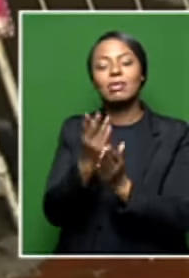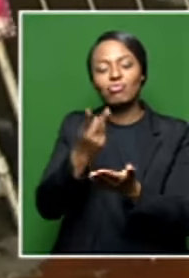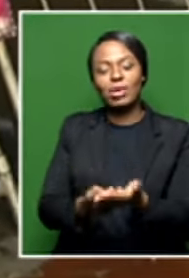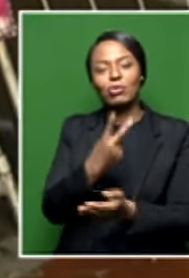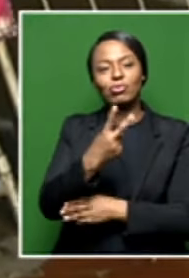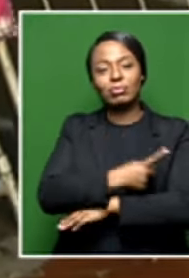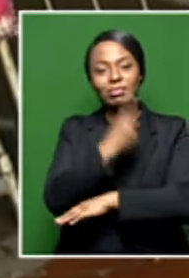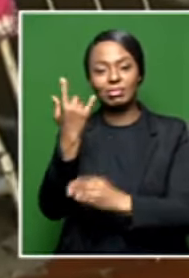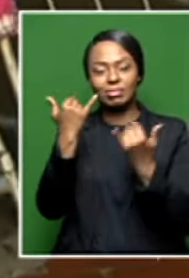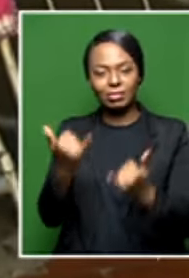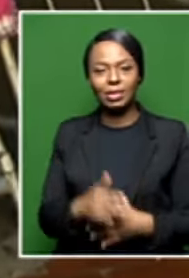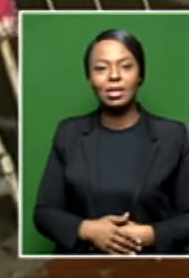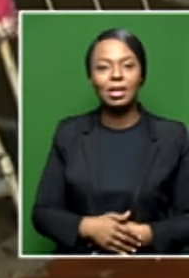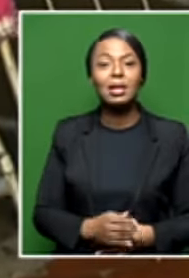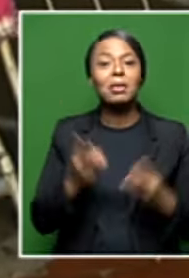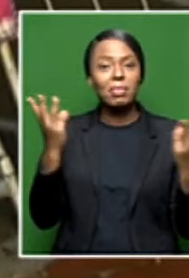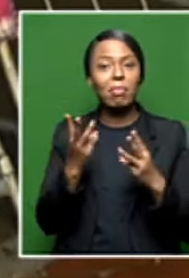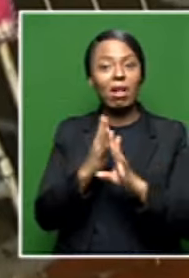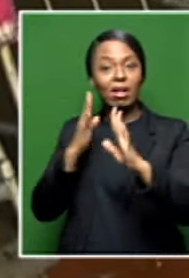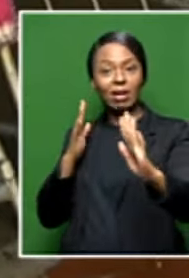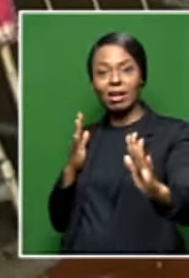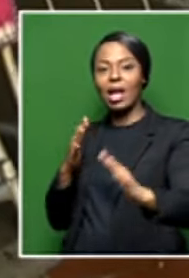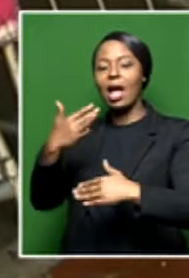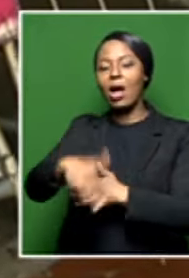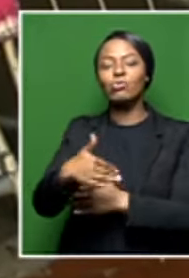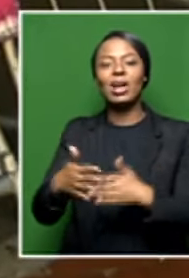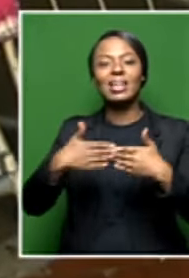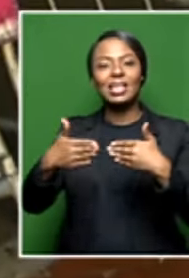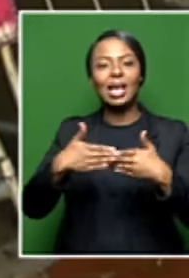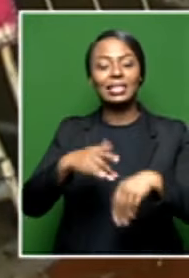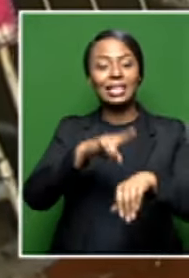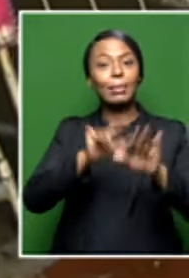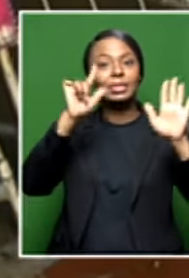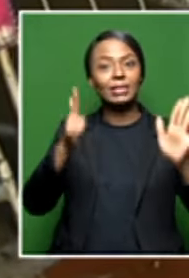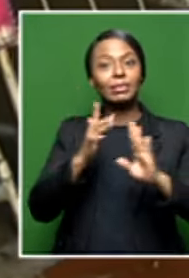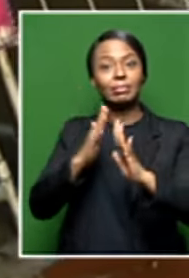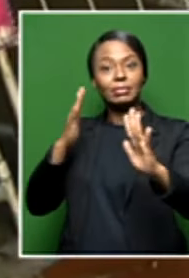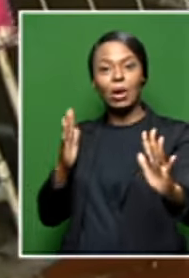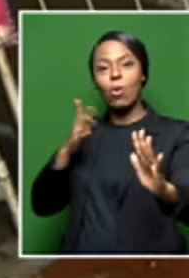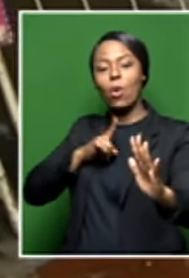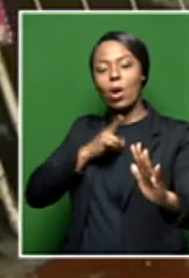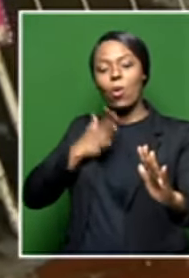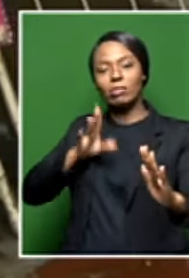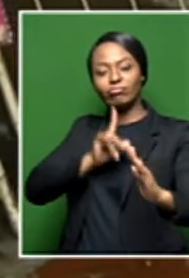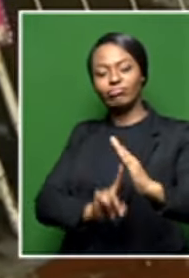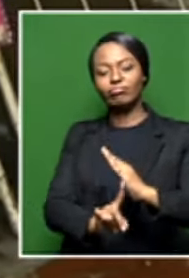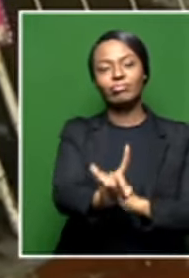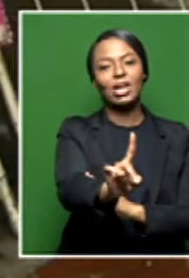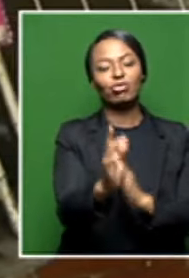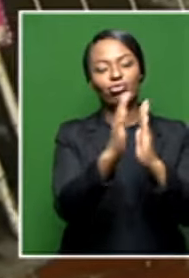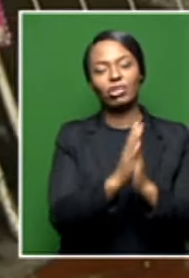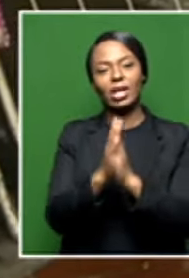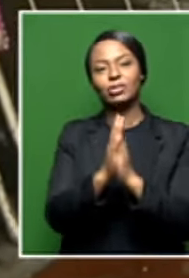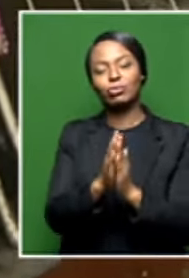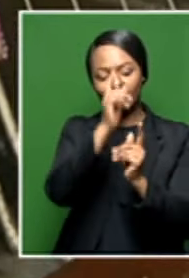already started queuing outside the gates of the cathedral as early as 7 o'clock to get inside to pay homage and tribute